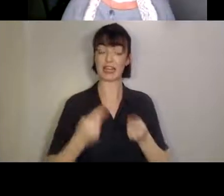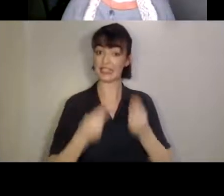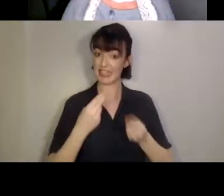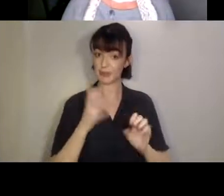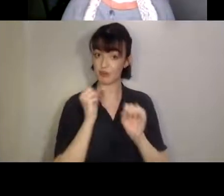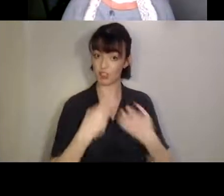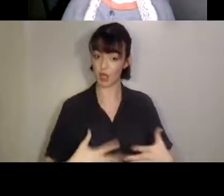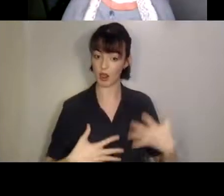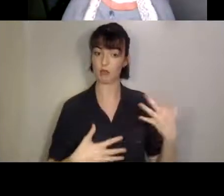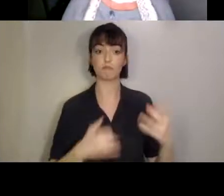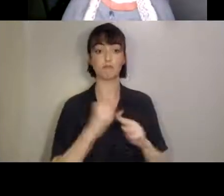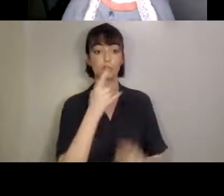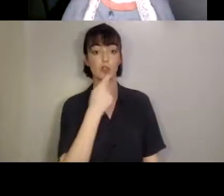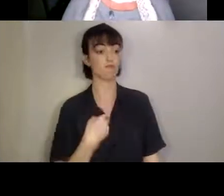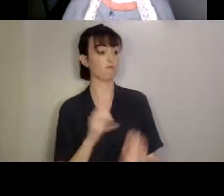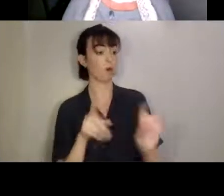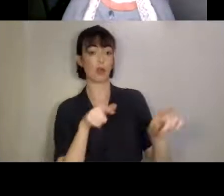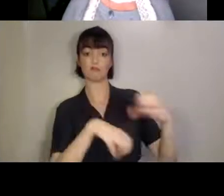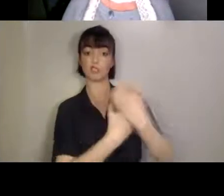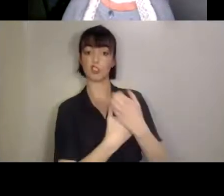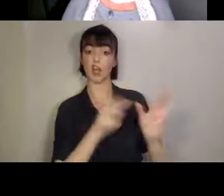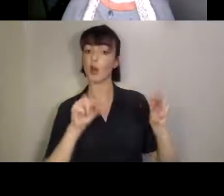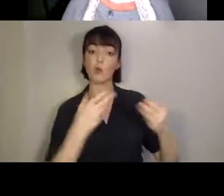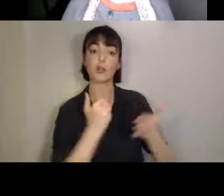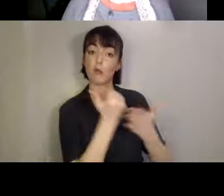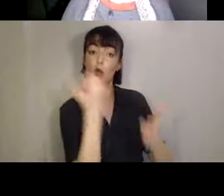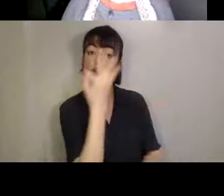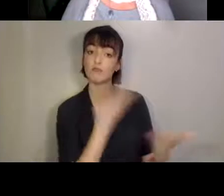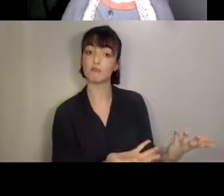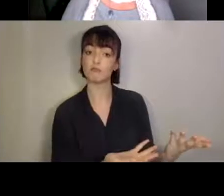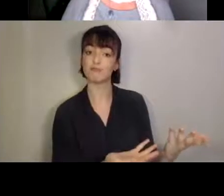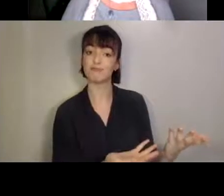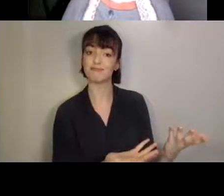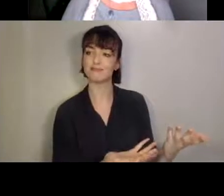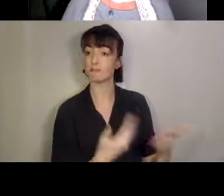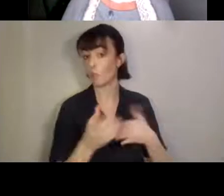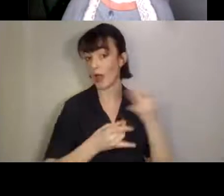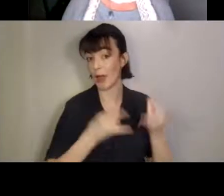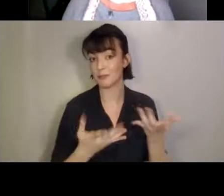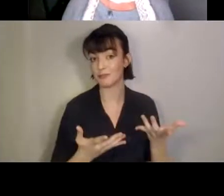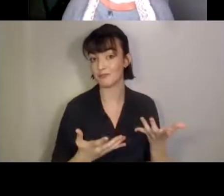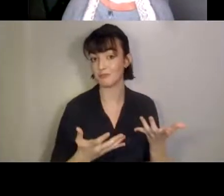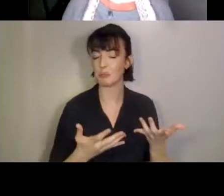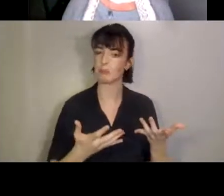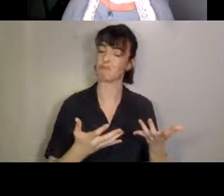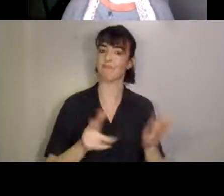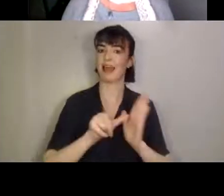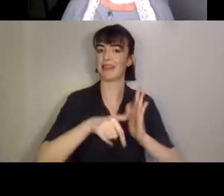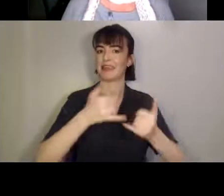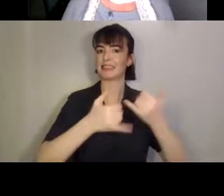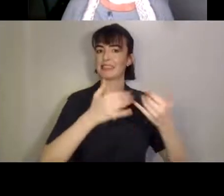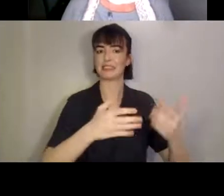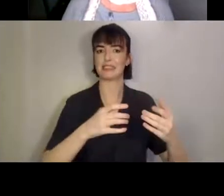a school will say, well, okay, that child doesn't need so much support because they're doing so well. And then what happens? Well, the child doesn't do so well.